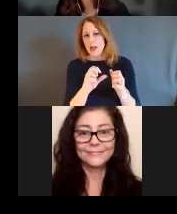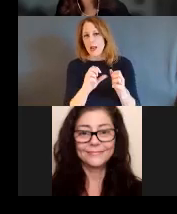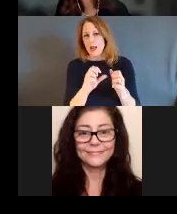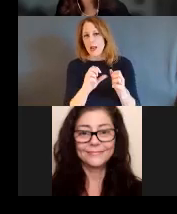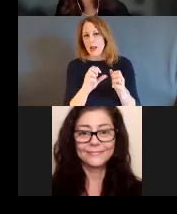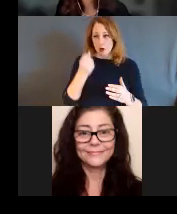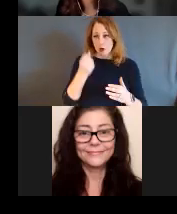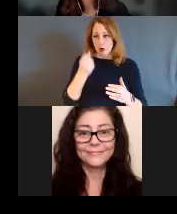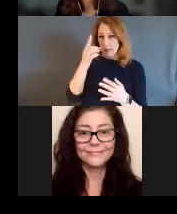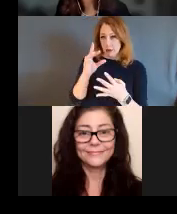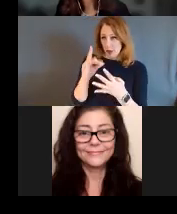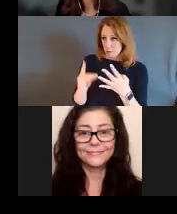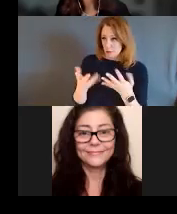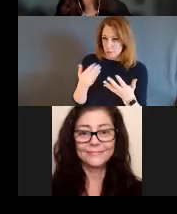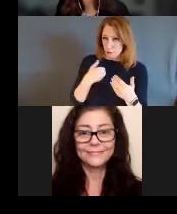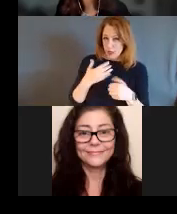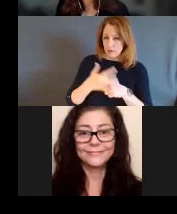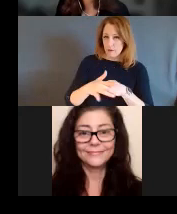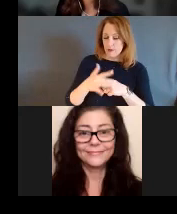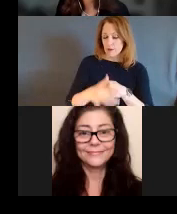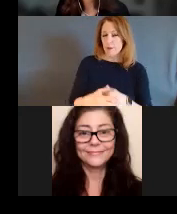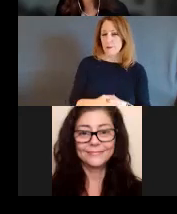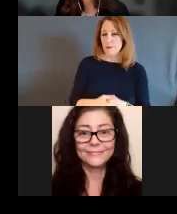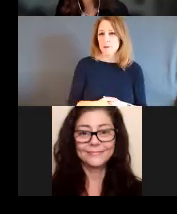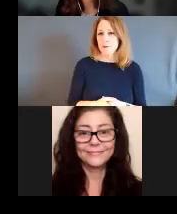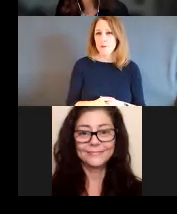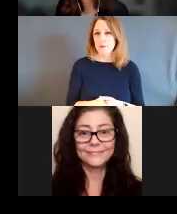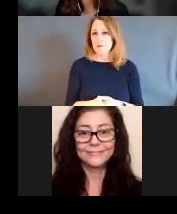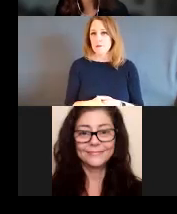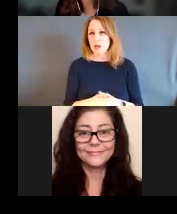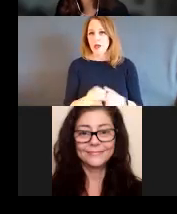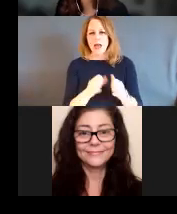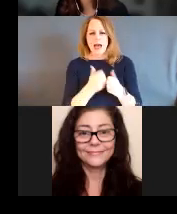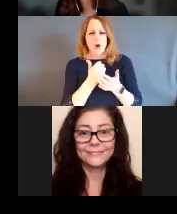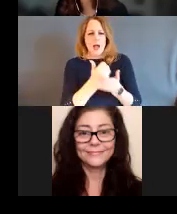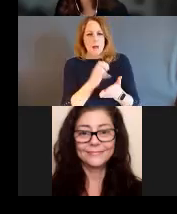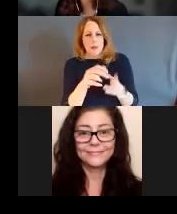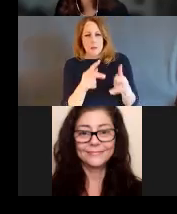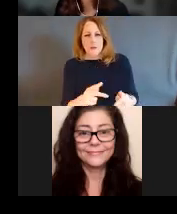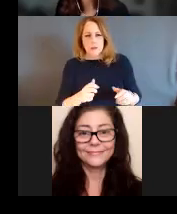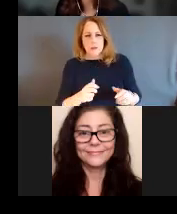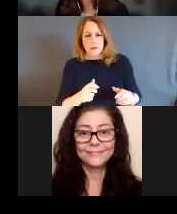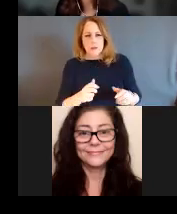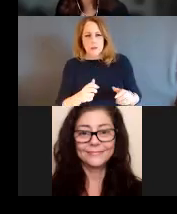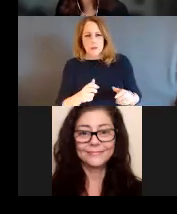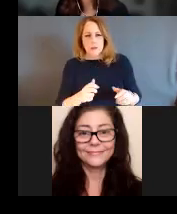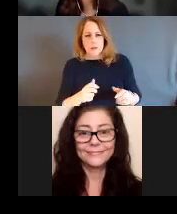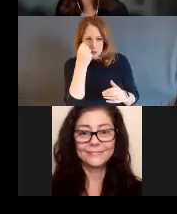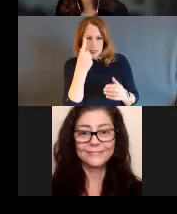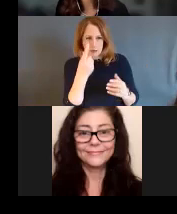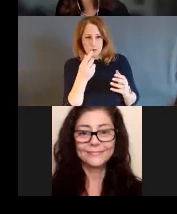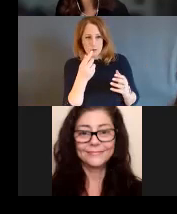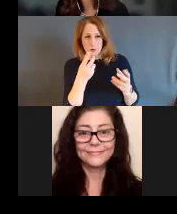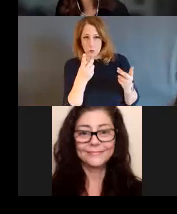are available to them? How can you help the survivor understand what's currently happening and what will happen next, and that they have